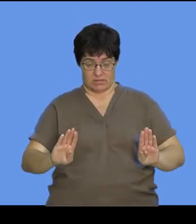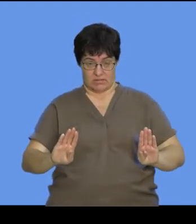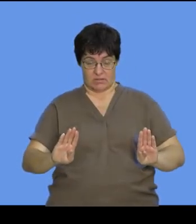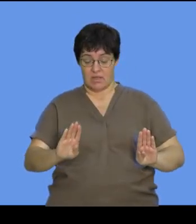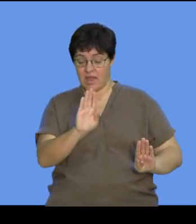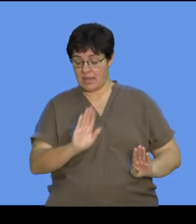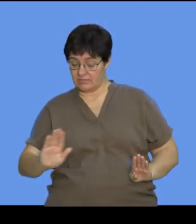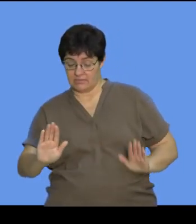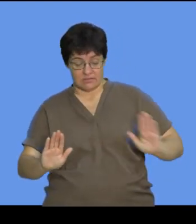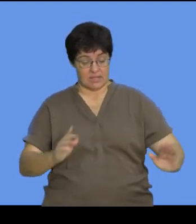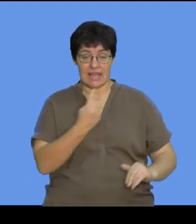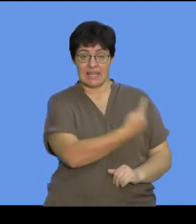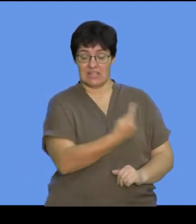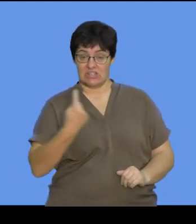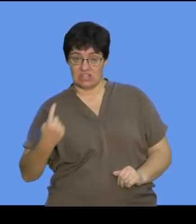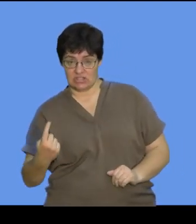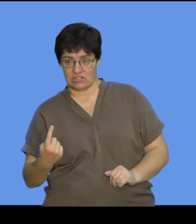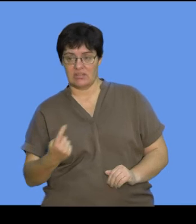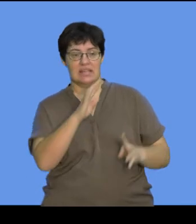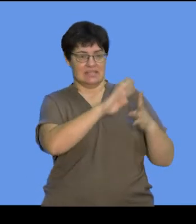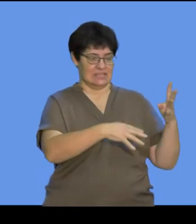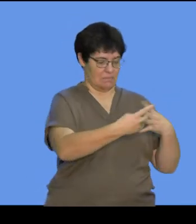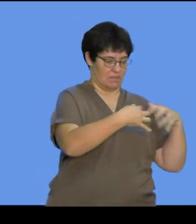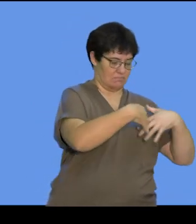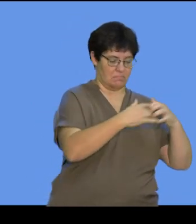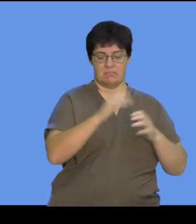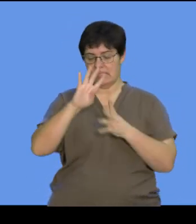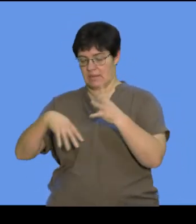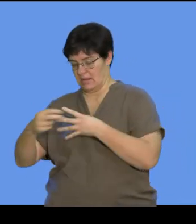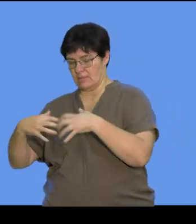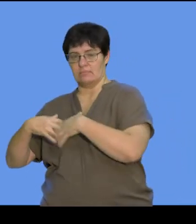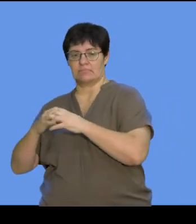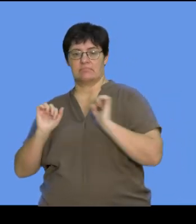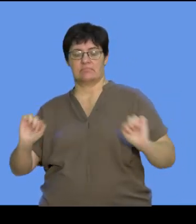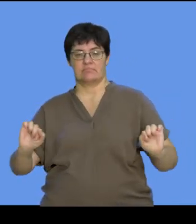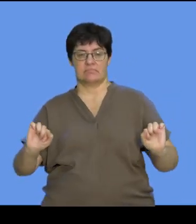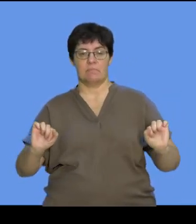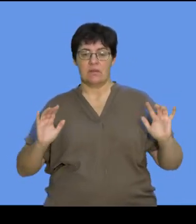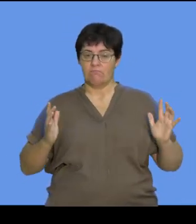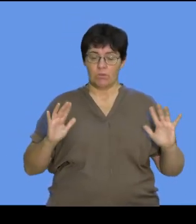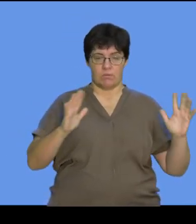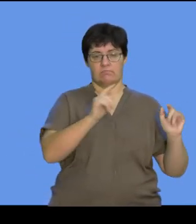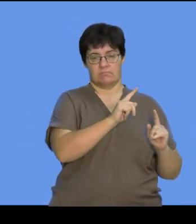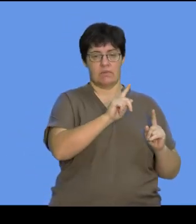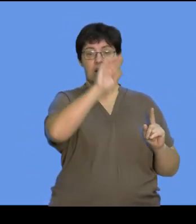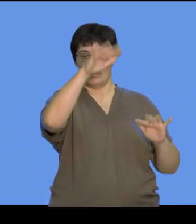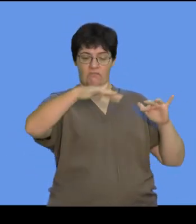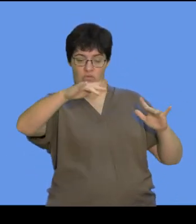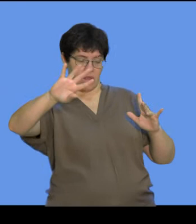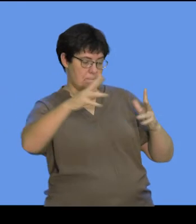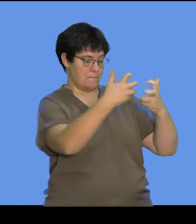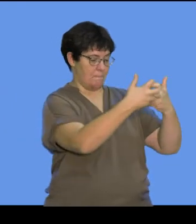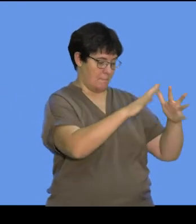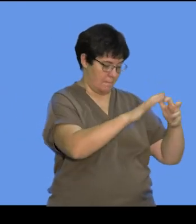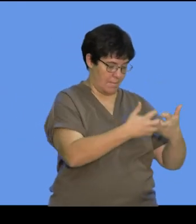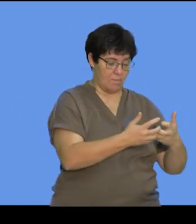separate, each of these strands forms a template, allowing for complementary bases to